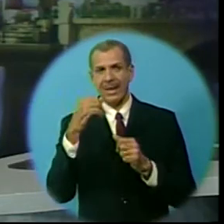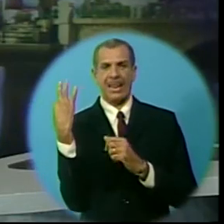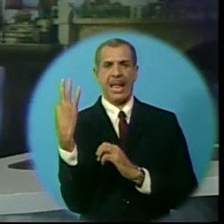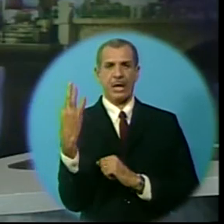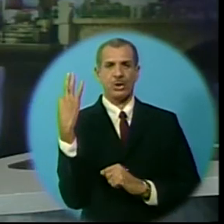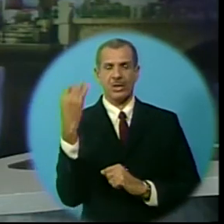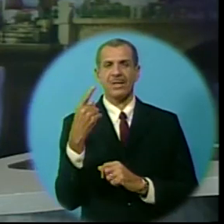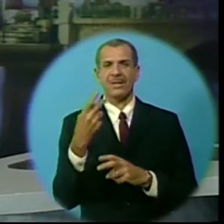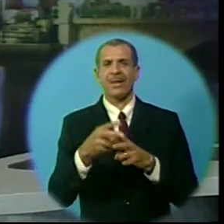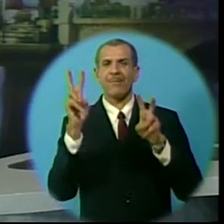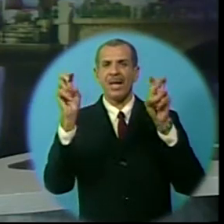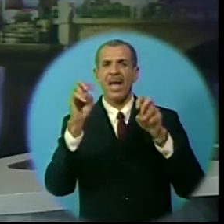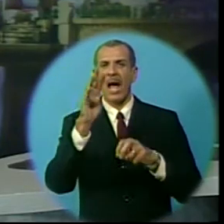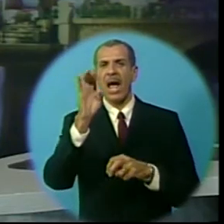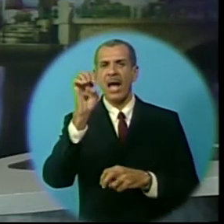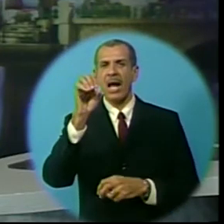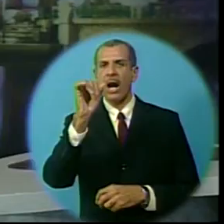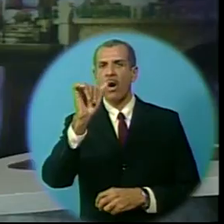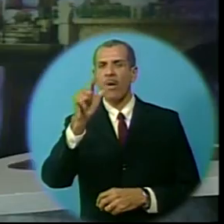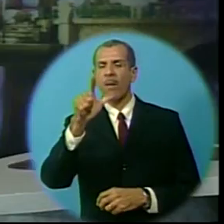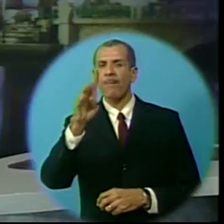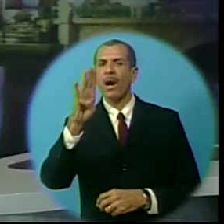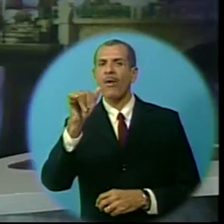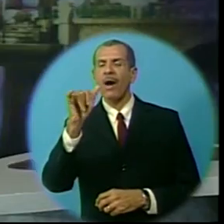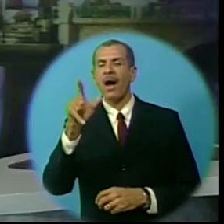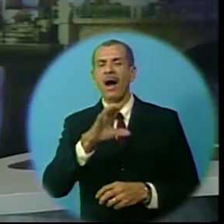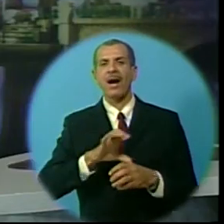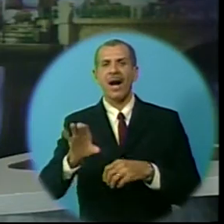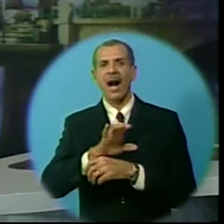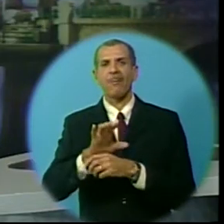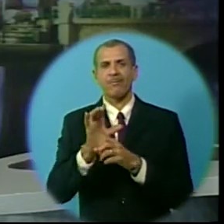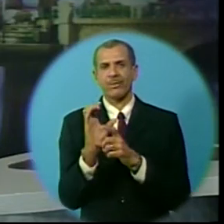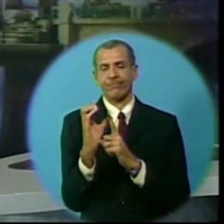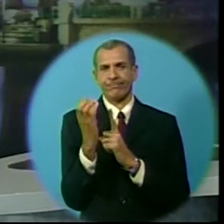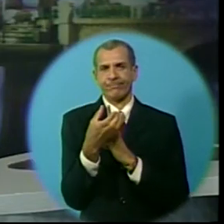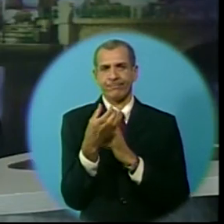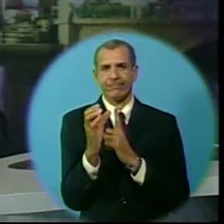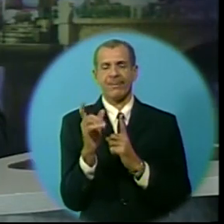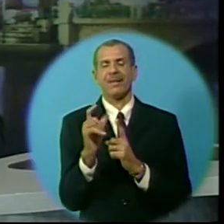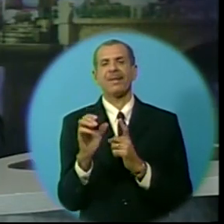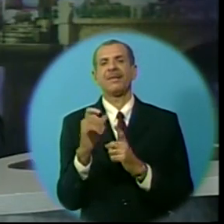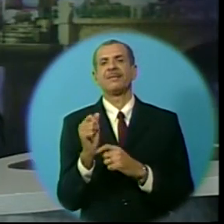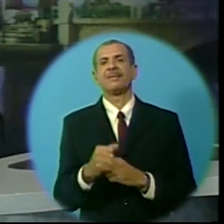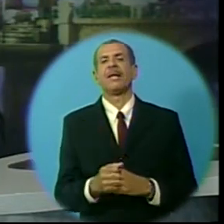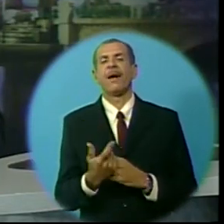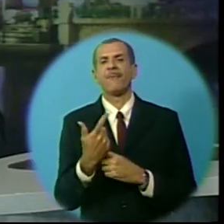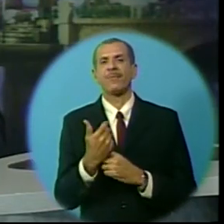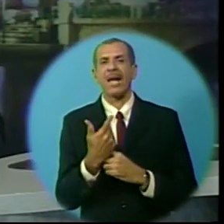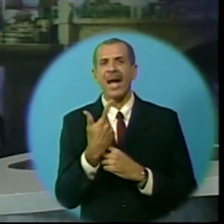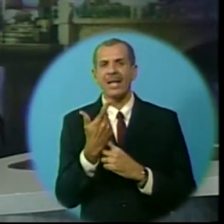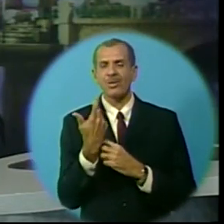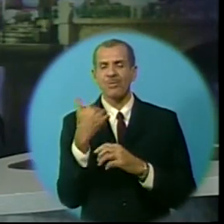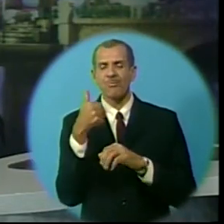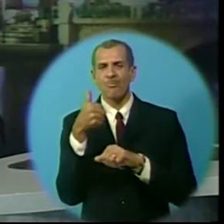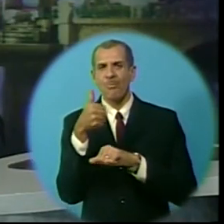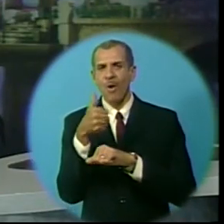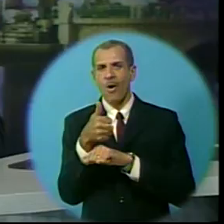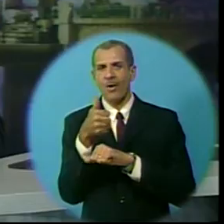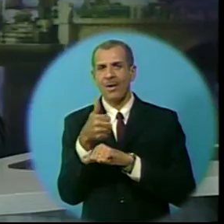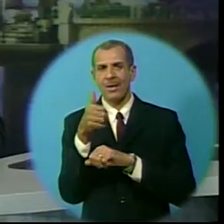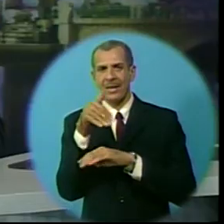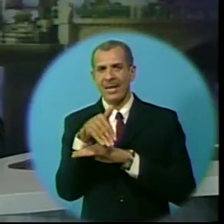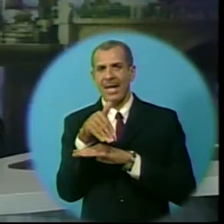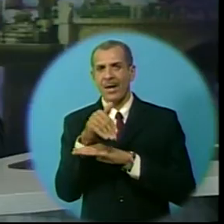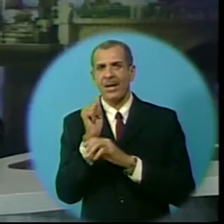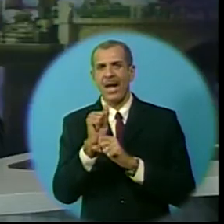Barrow, Our Caribbean Civilization and the Idea of Barbados. The event will be held tomorrow night at the Walcott Warner Theatre